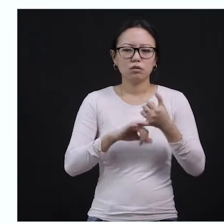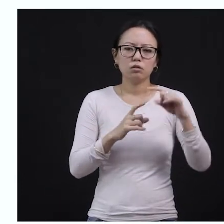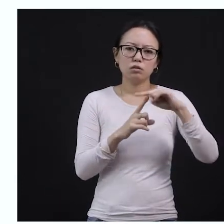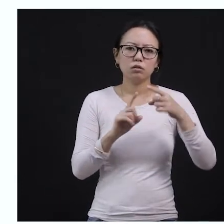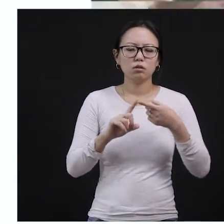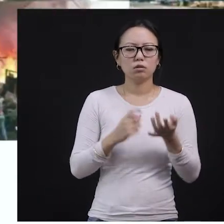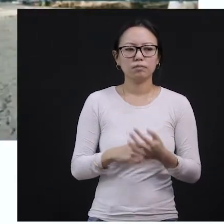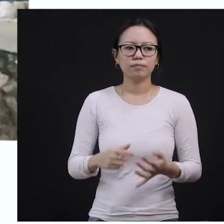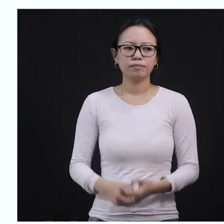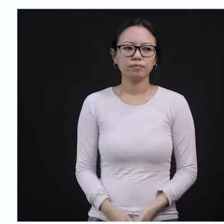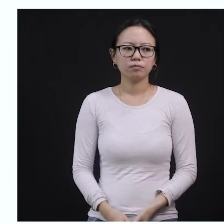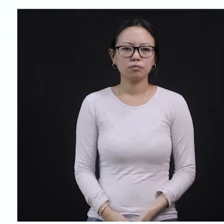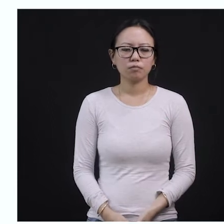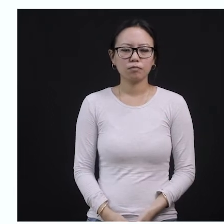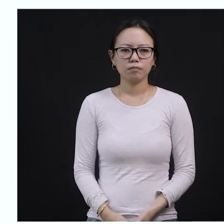disasters.